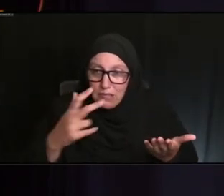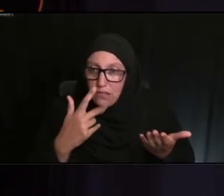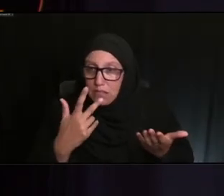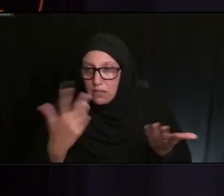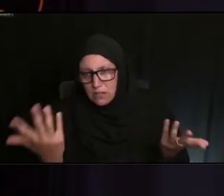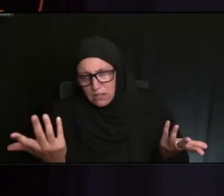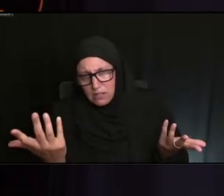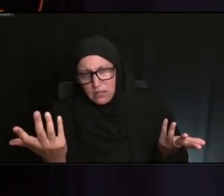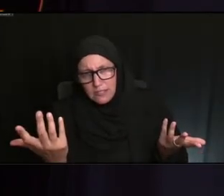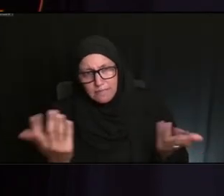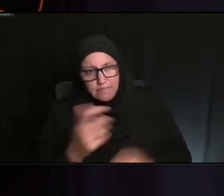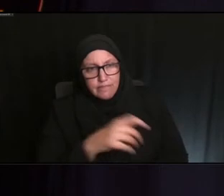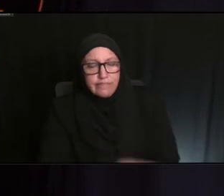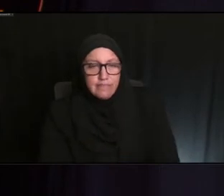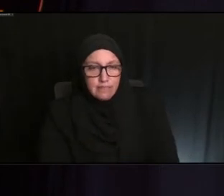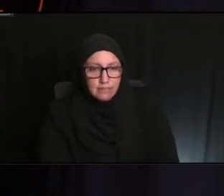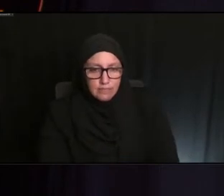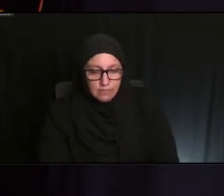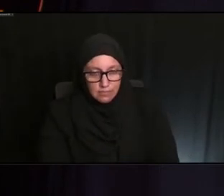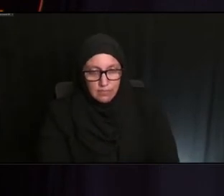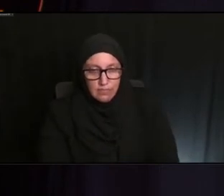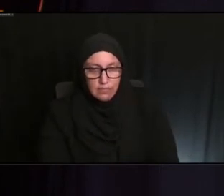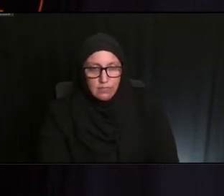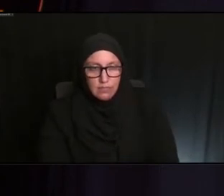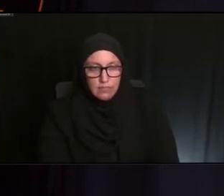You know, when we have